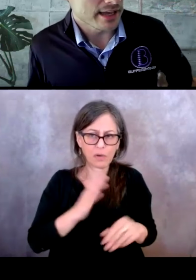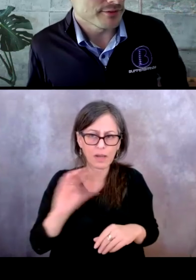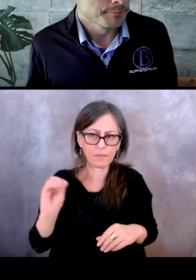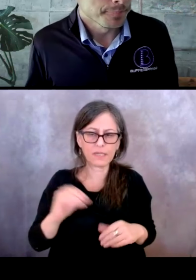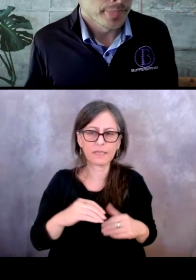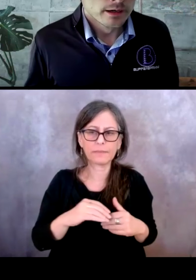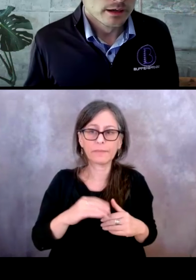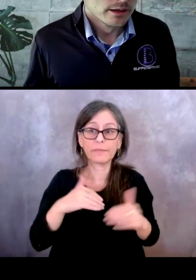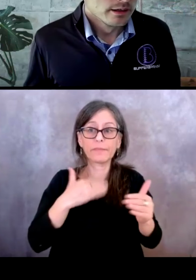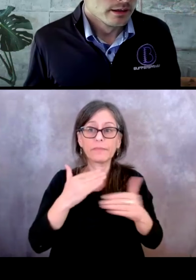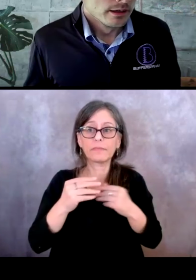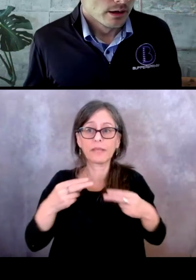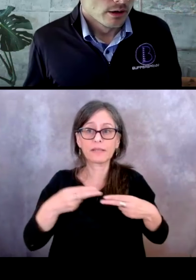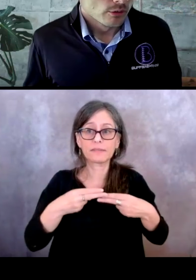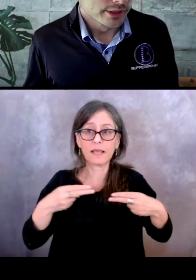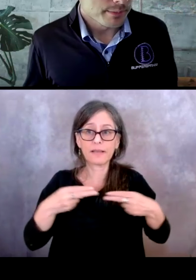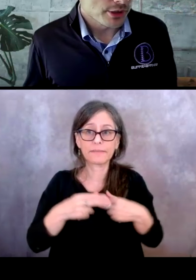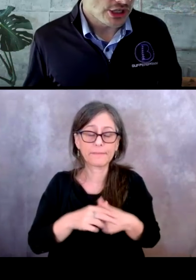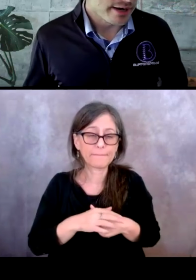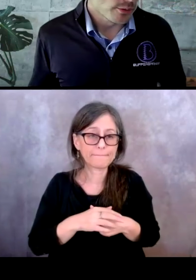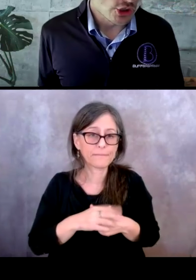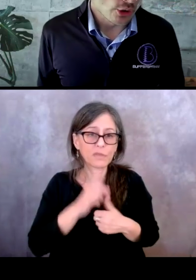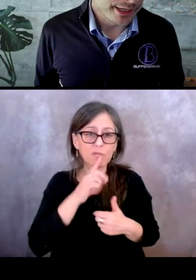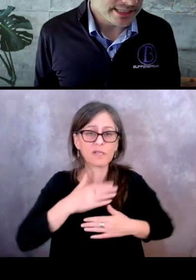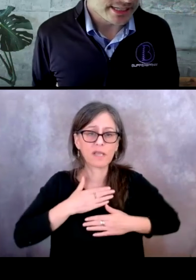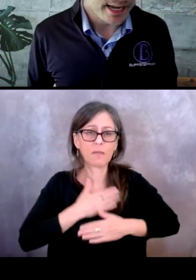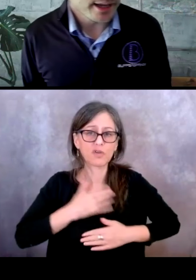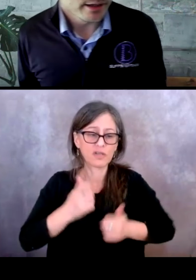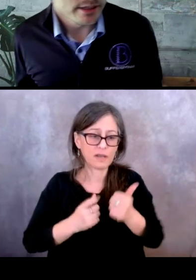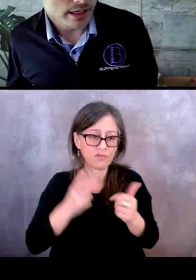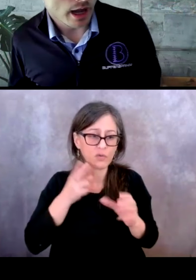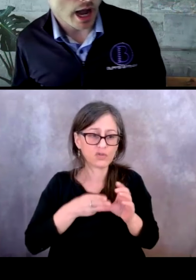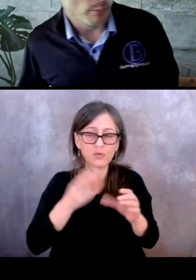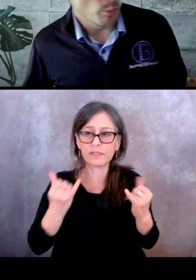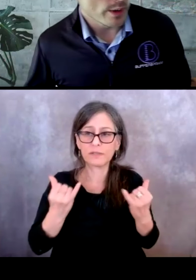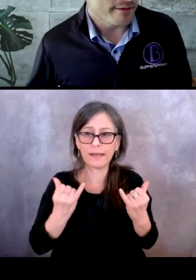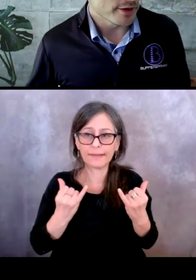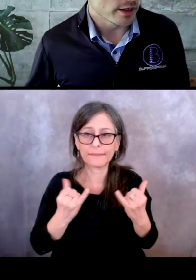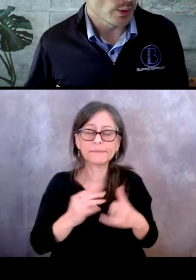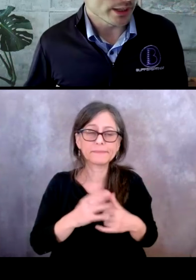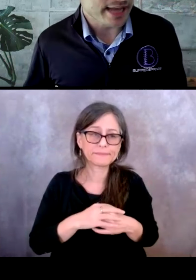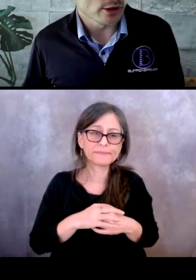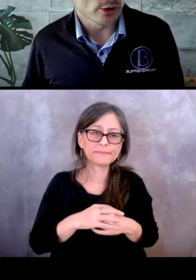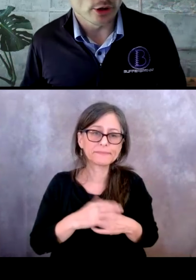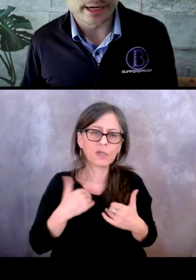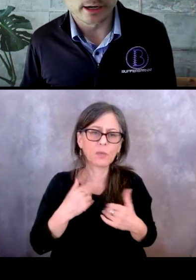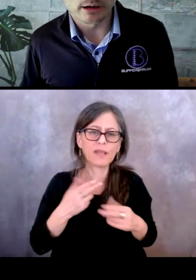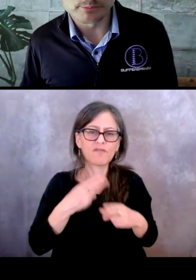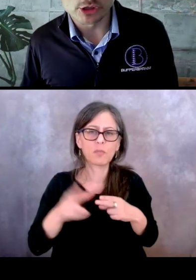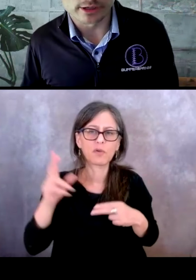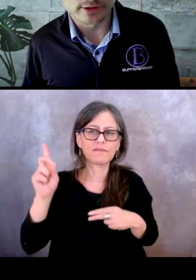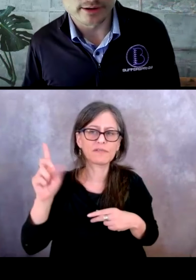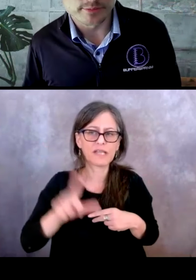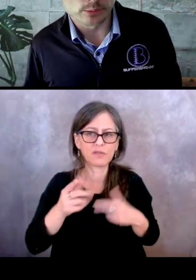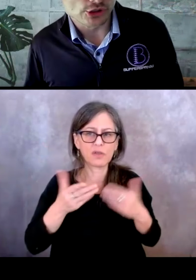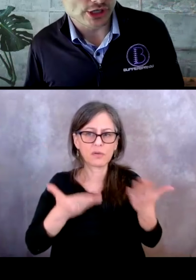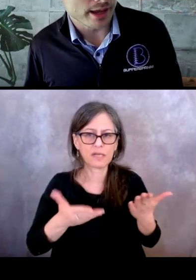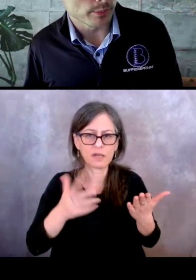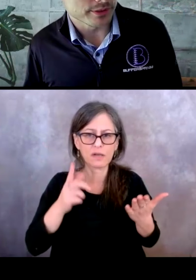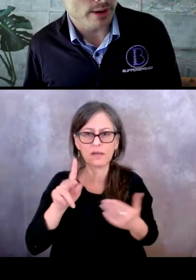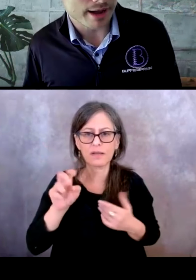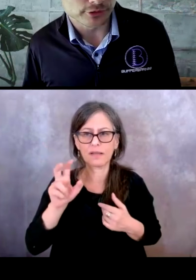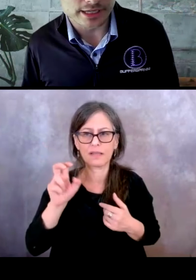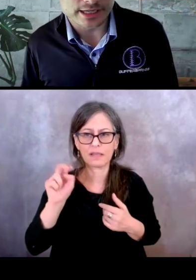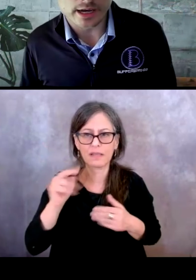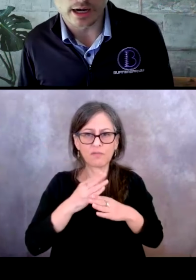Next slide, Kevin. Really appreciate everyone joining us today. We have a quick download on here. I'm sure Kevin and everybody will share